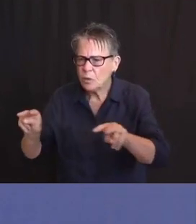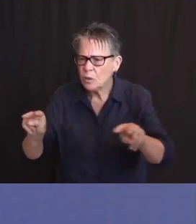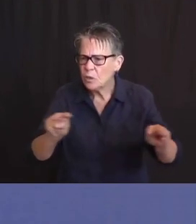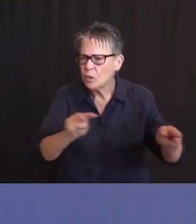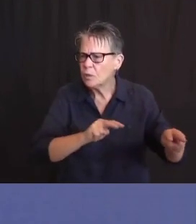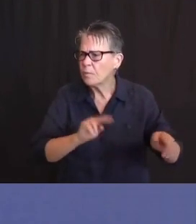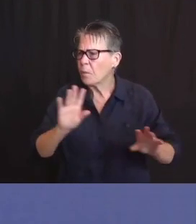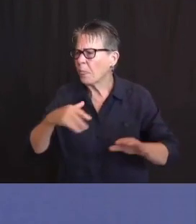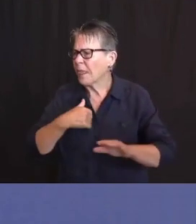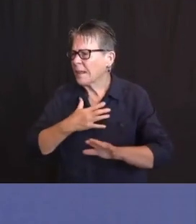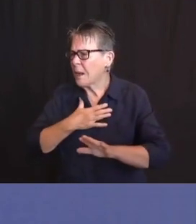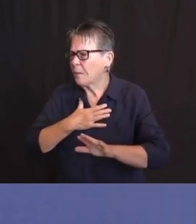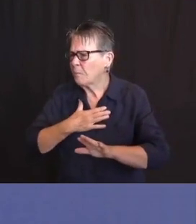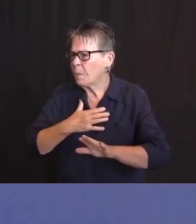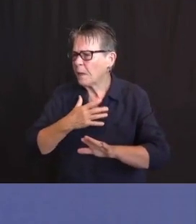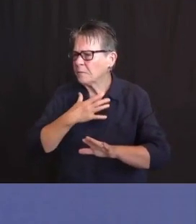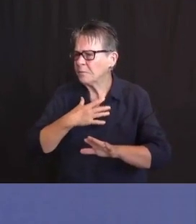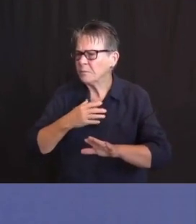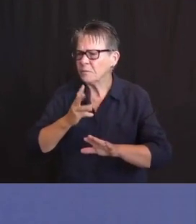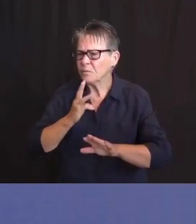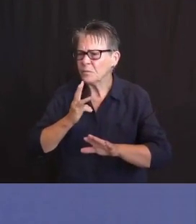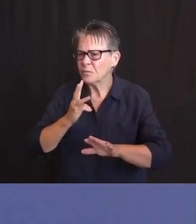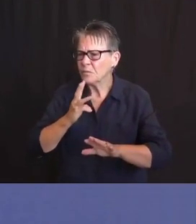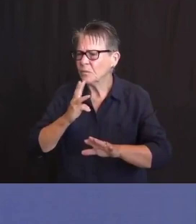Going to mask up, Judy, if that's all right with you.